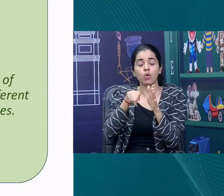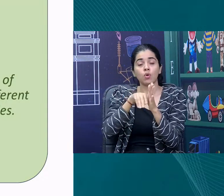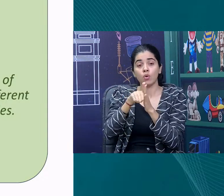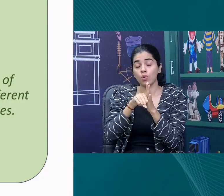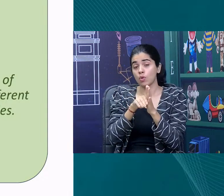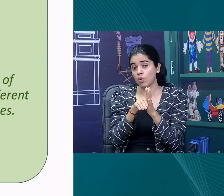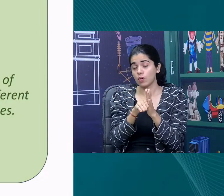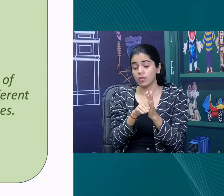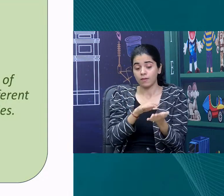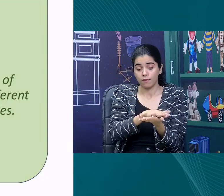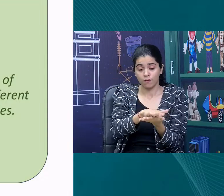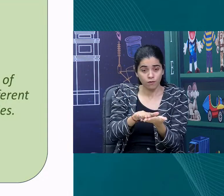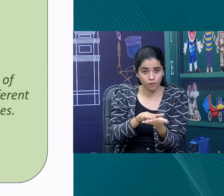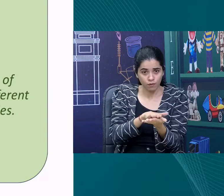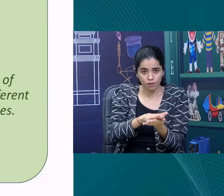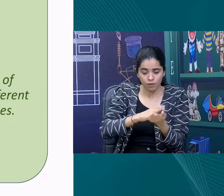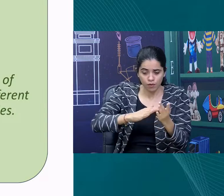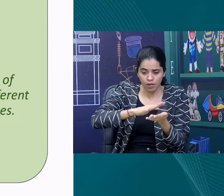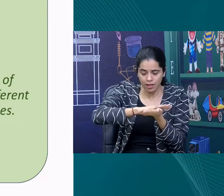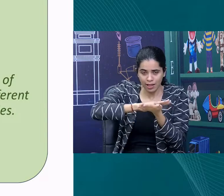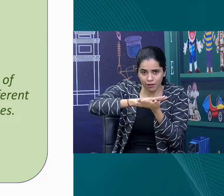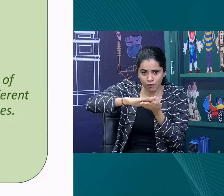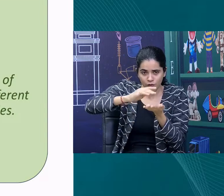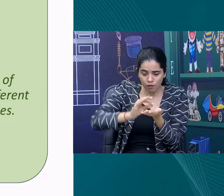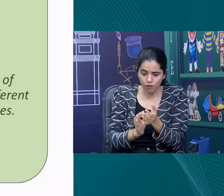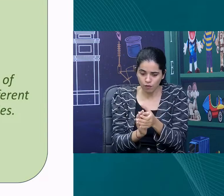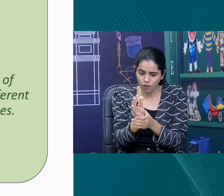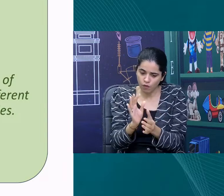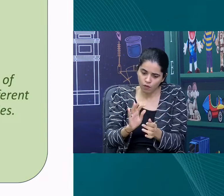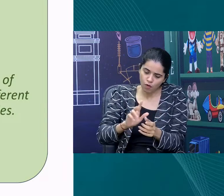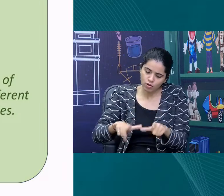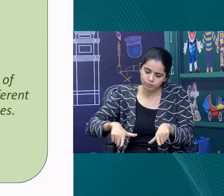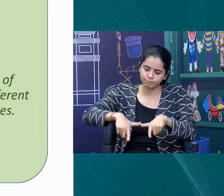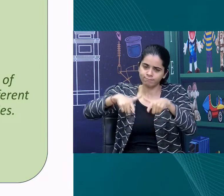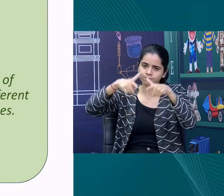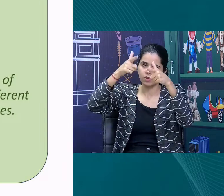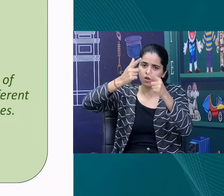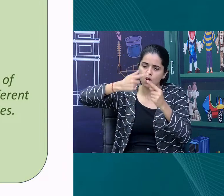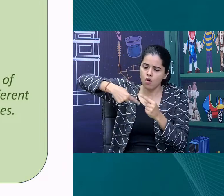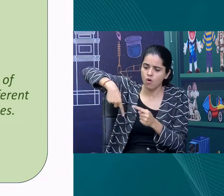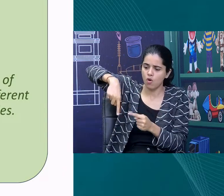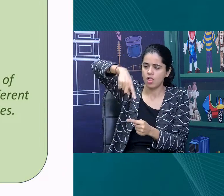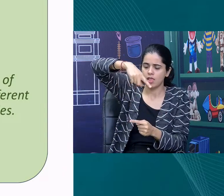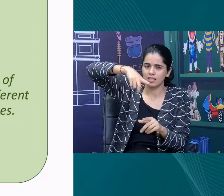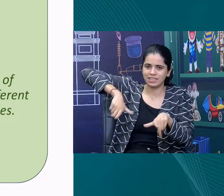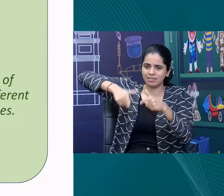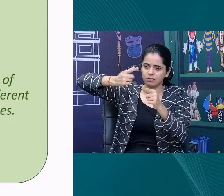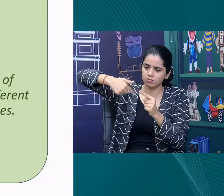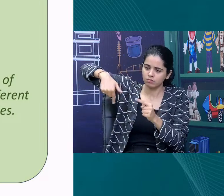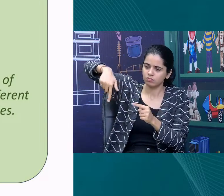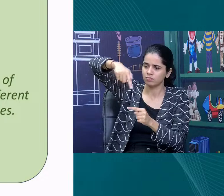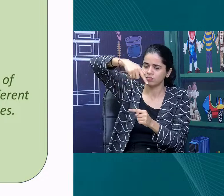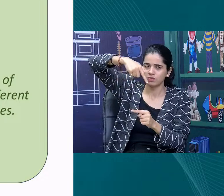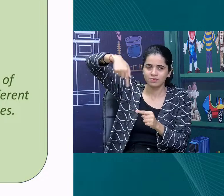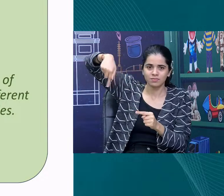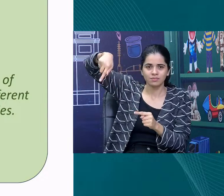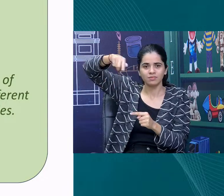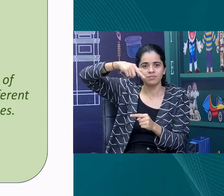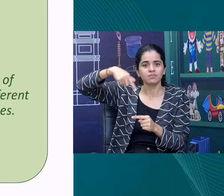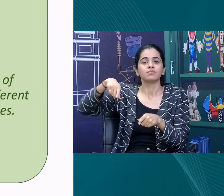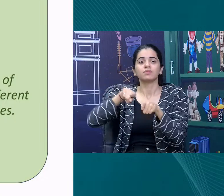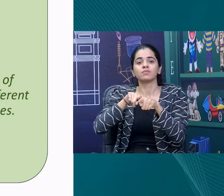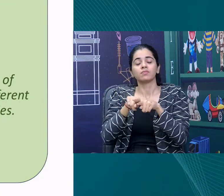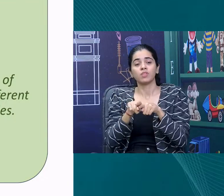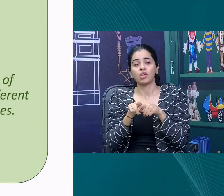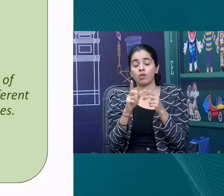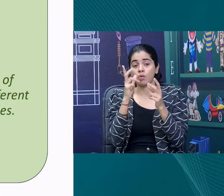whether it's on the floor, whether it needs supports to stand, or it is standing on its own, rigid and tall. So let